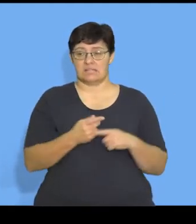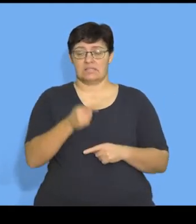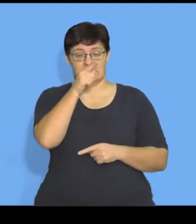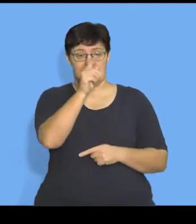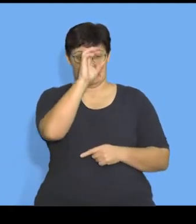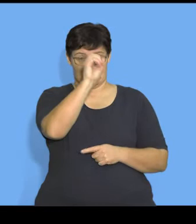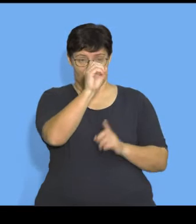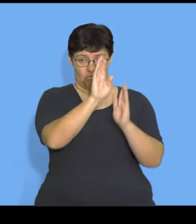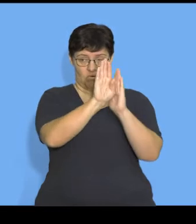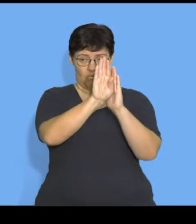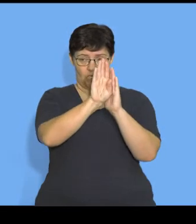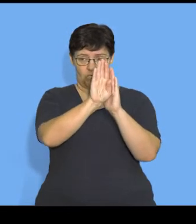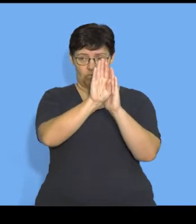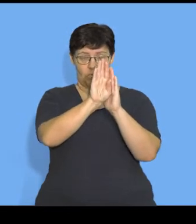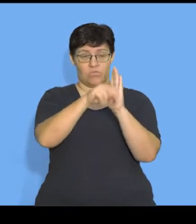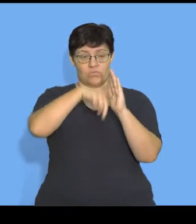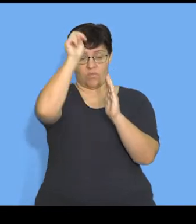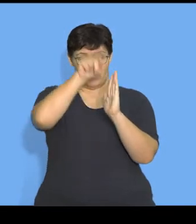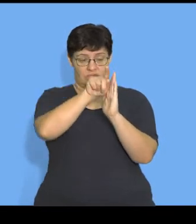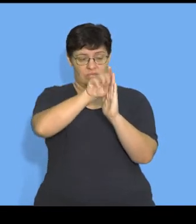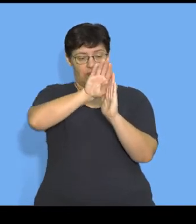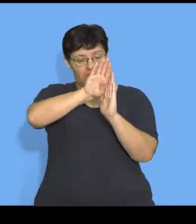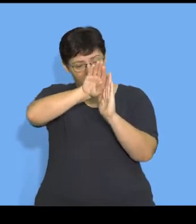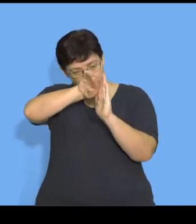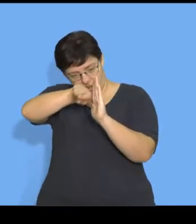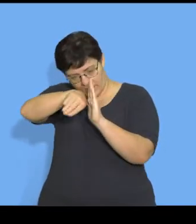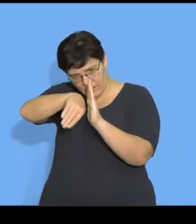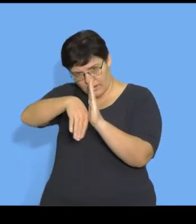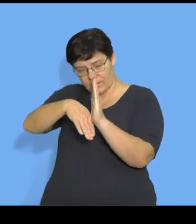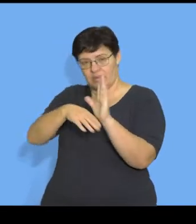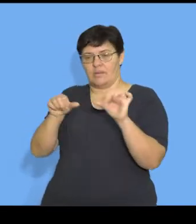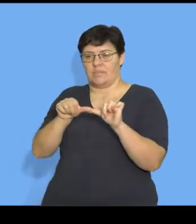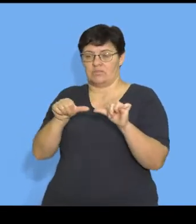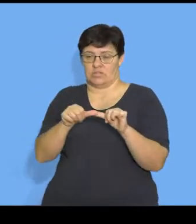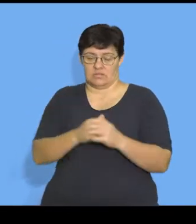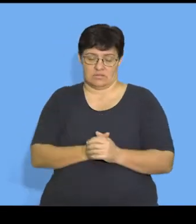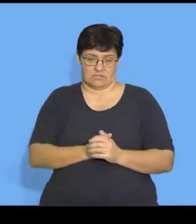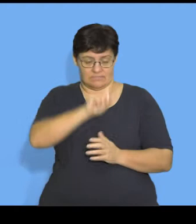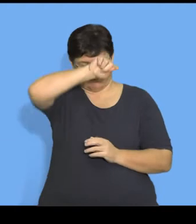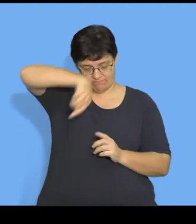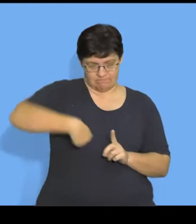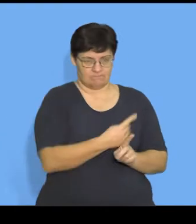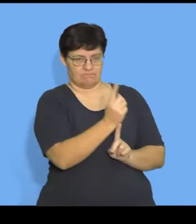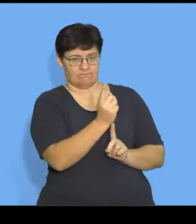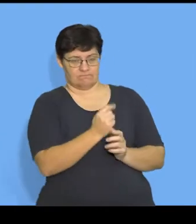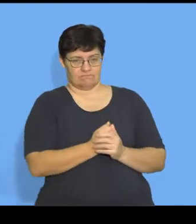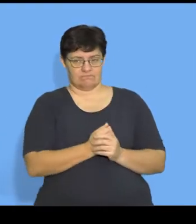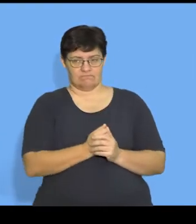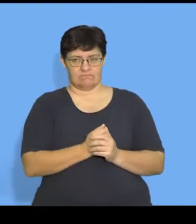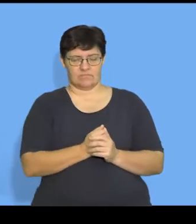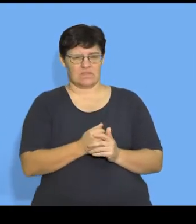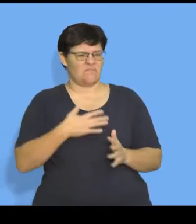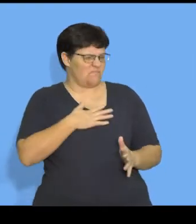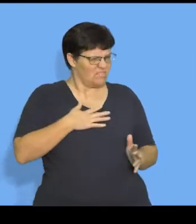and we measure around like this. And that feels a